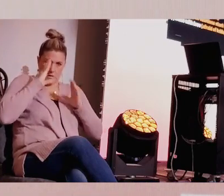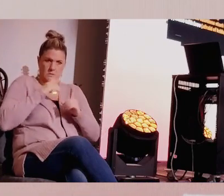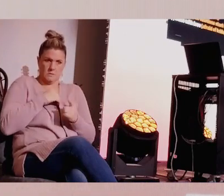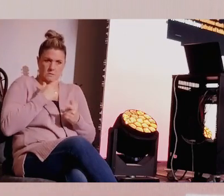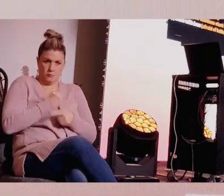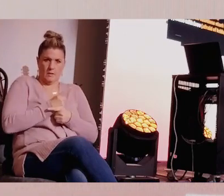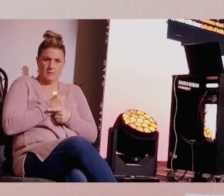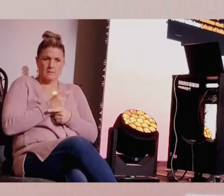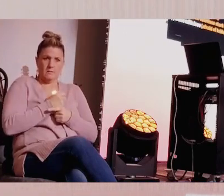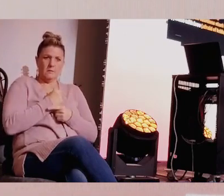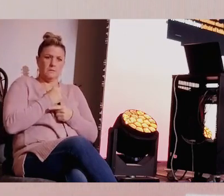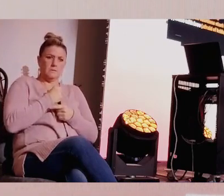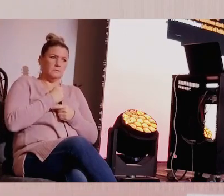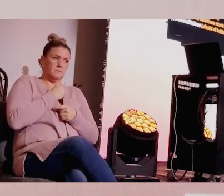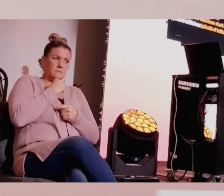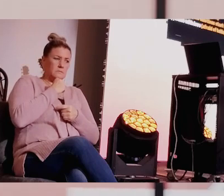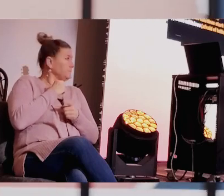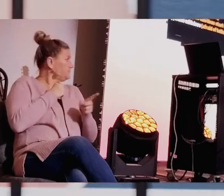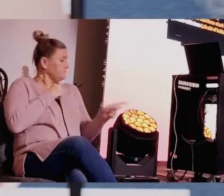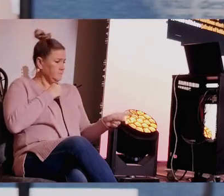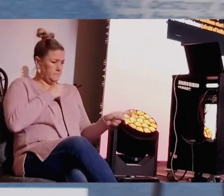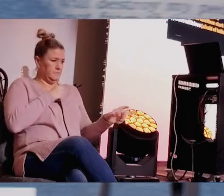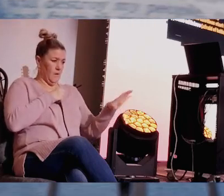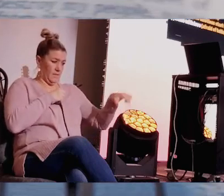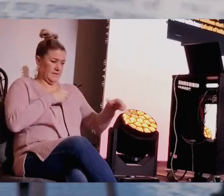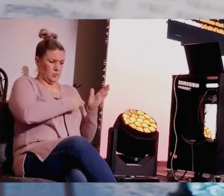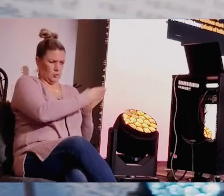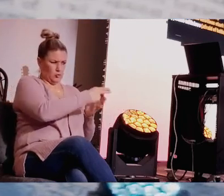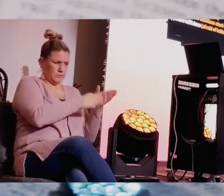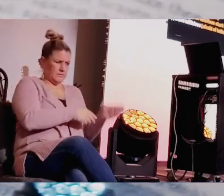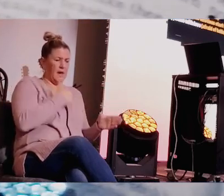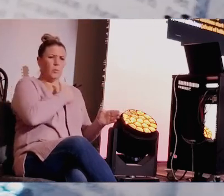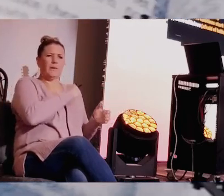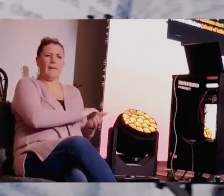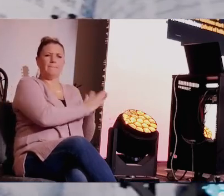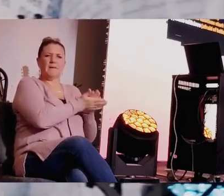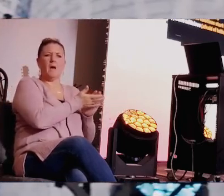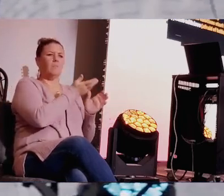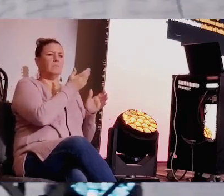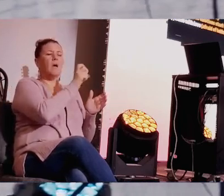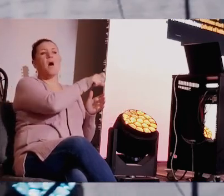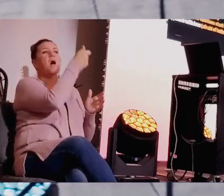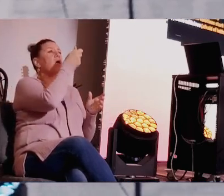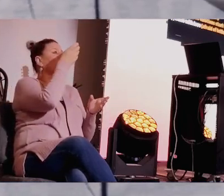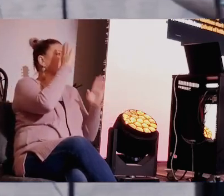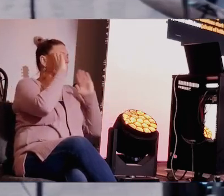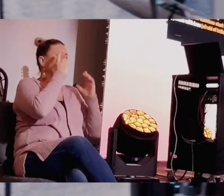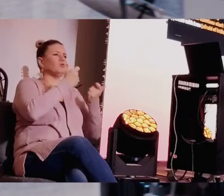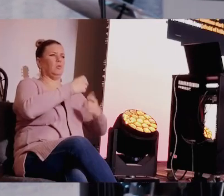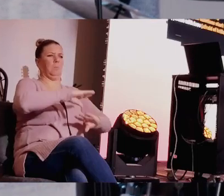Right? Not other focused sometimes. On this side, on the true side, we can become just other focused just for the sake of trying to please